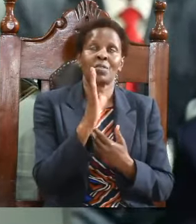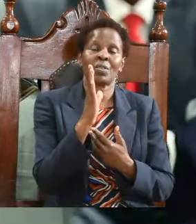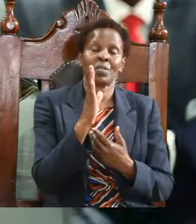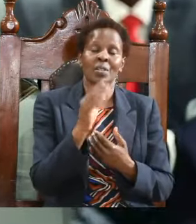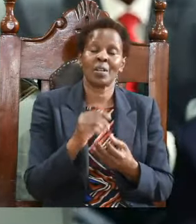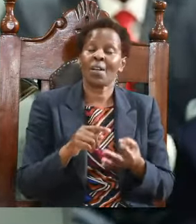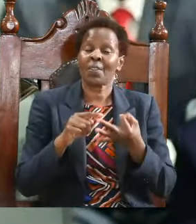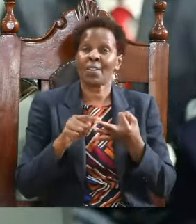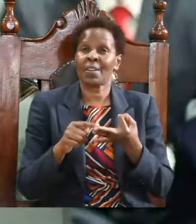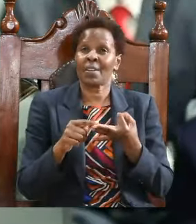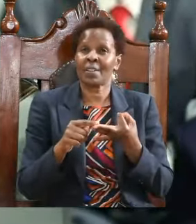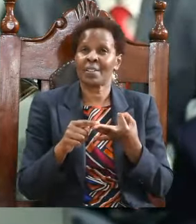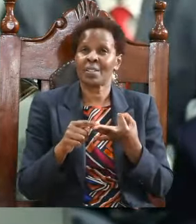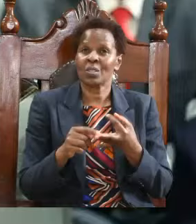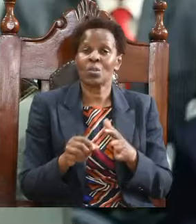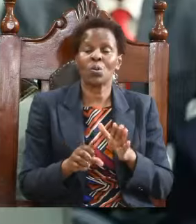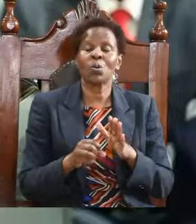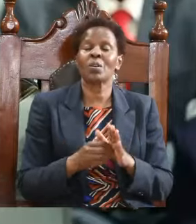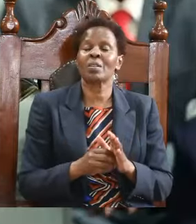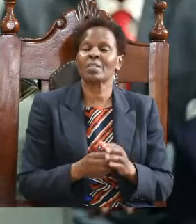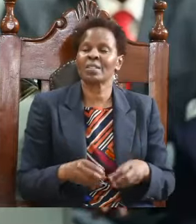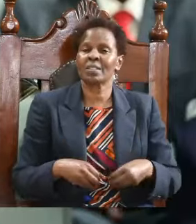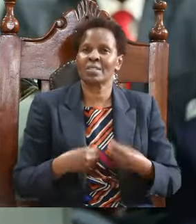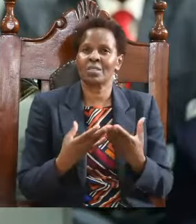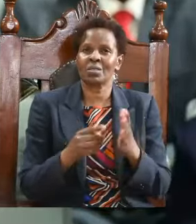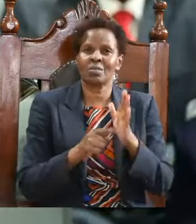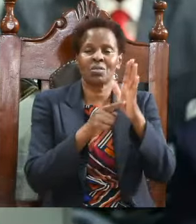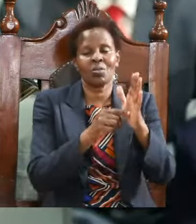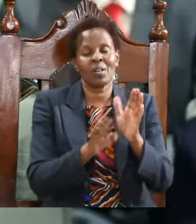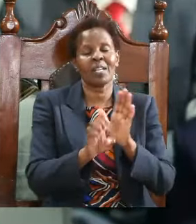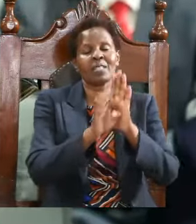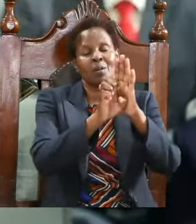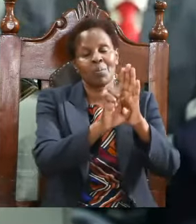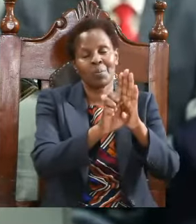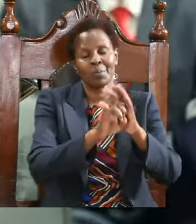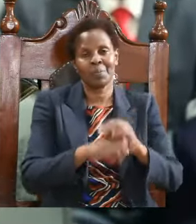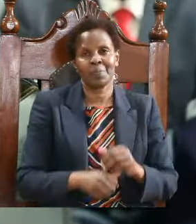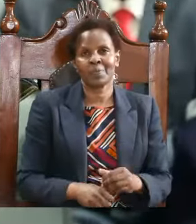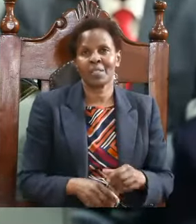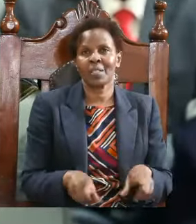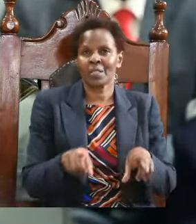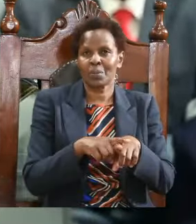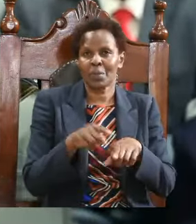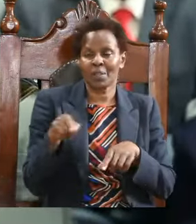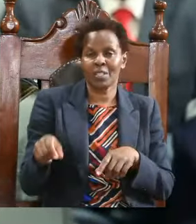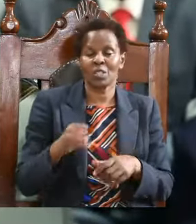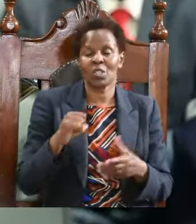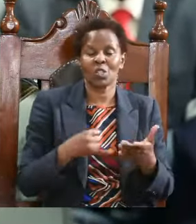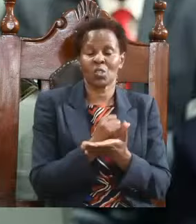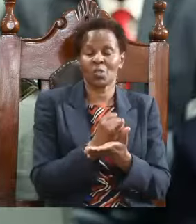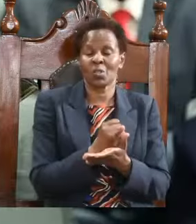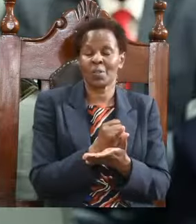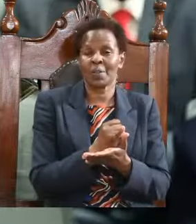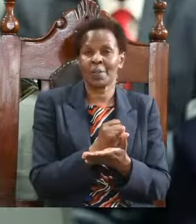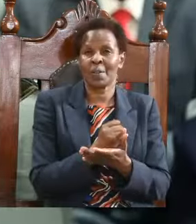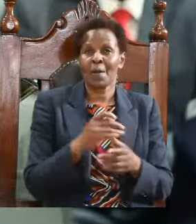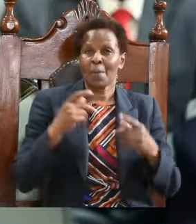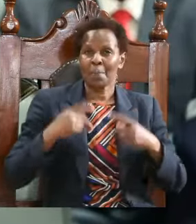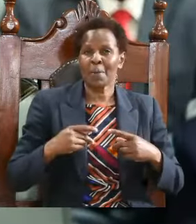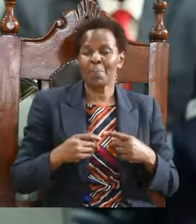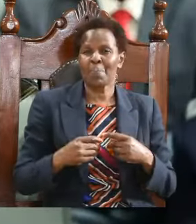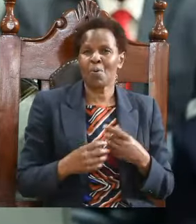three, you have to lead by example. You have to lead by, like Joshua, he was a role model. People